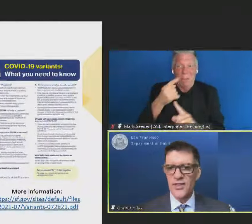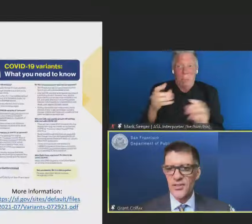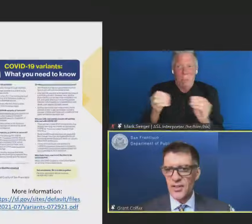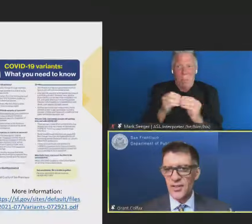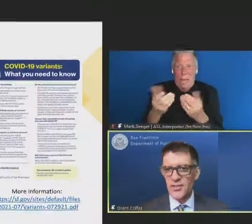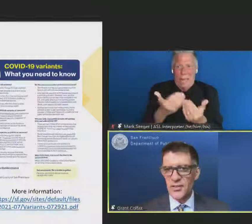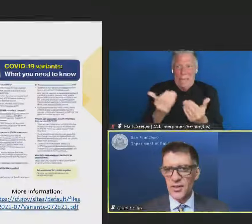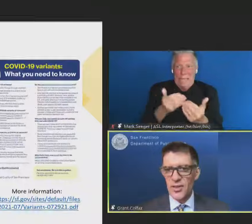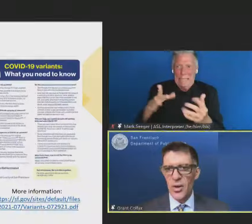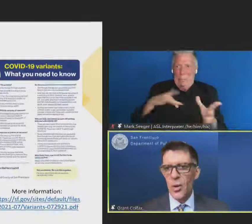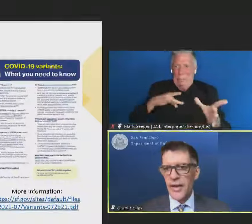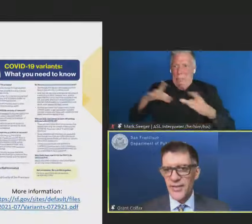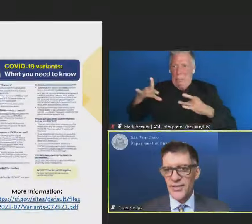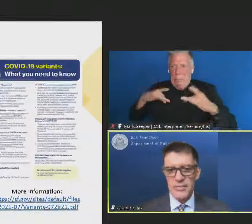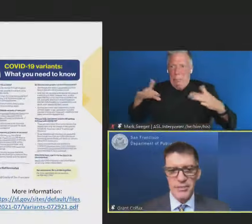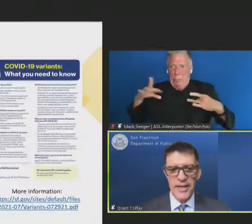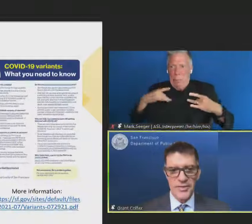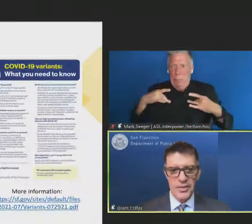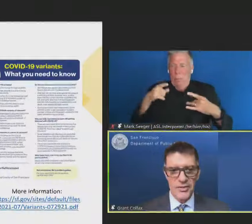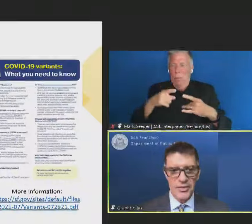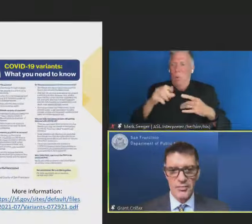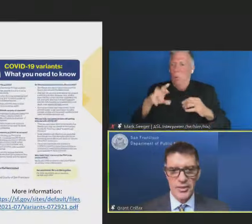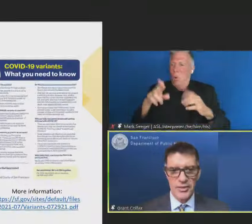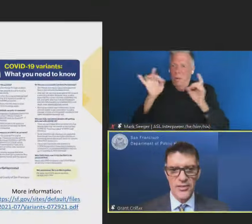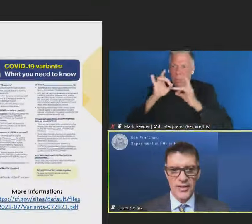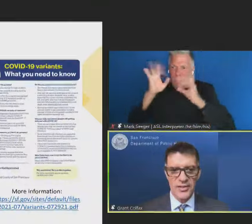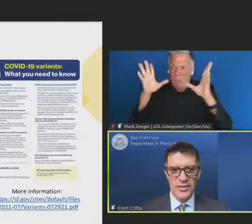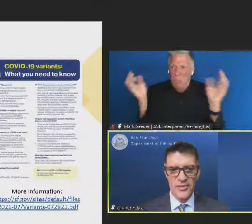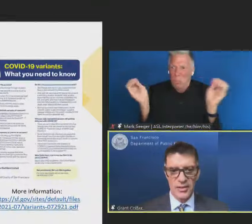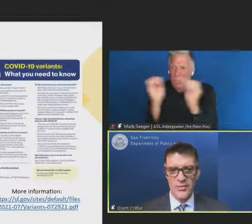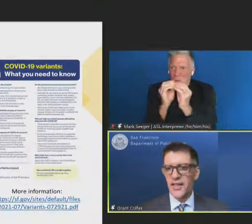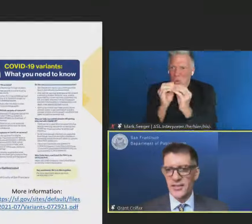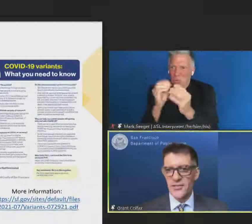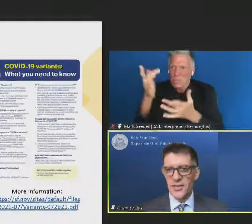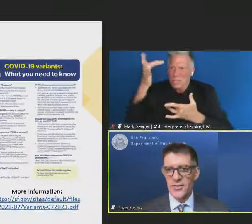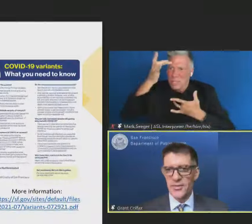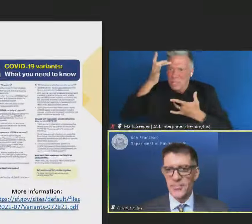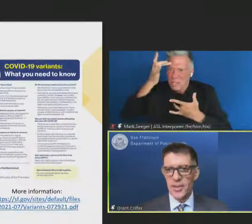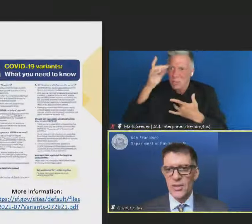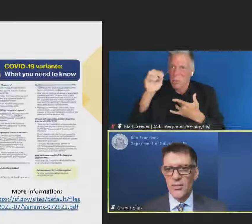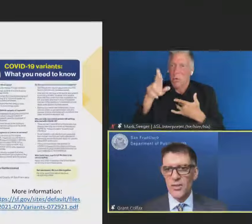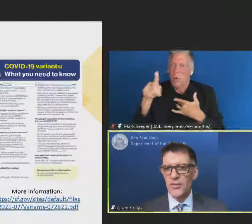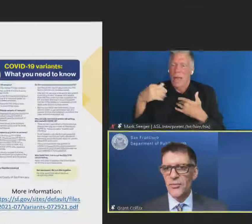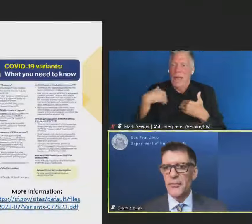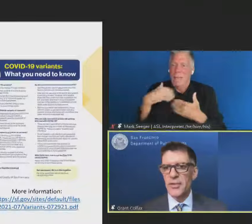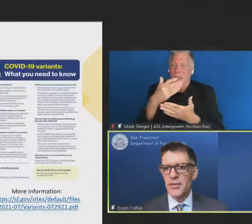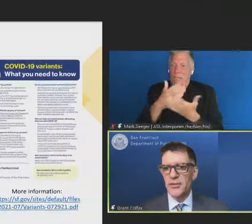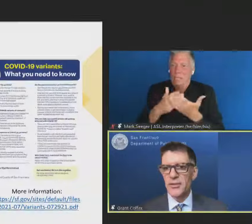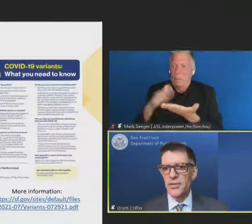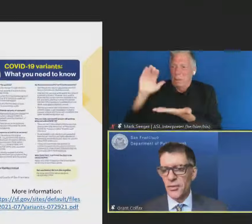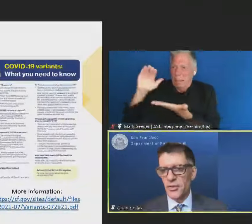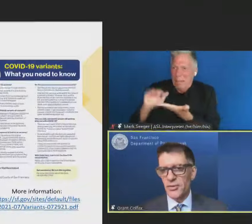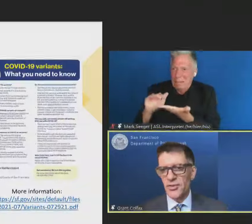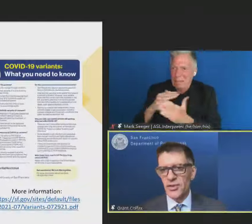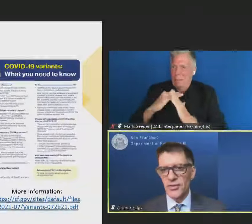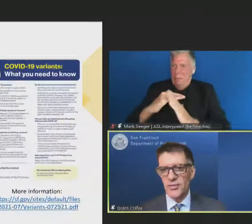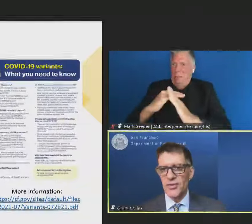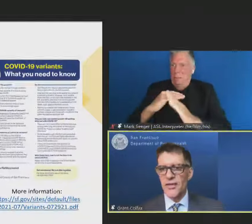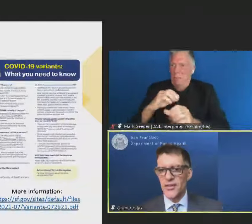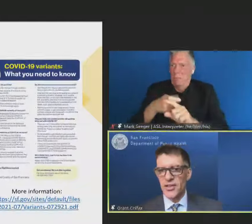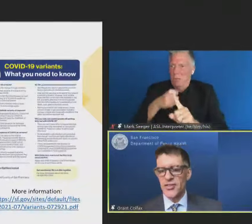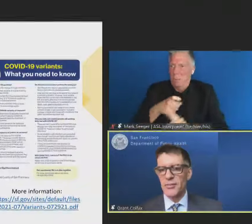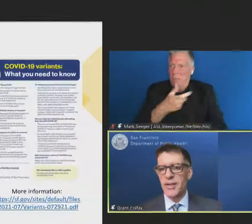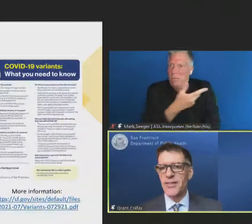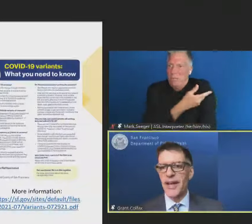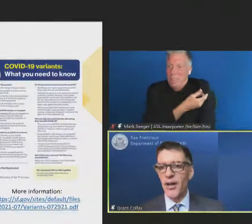severity of disease, or has some impact on treatment or vaccine effectiveness. So you'll remember earlier this year, there was a lot